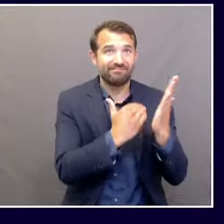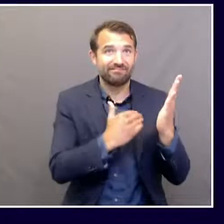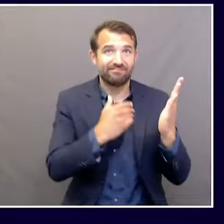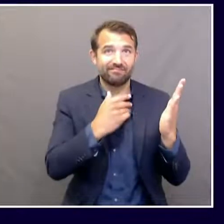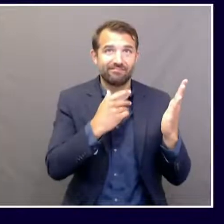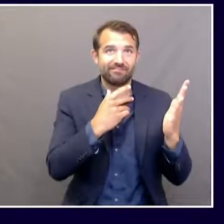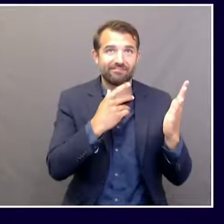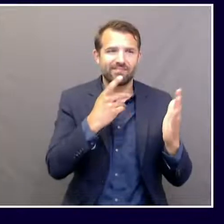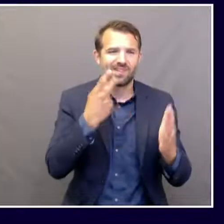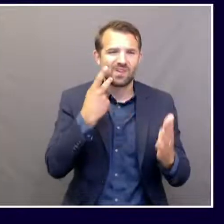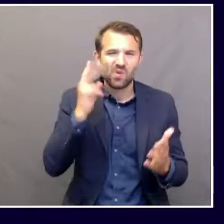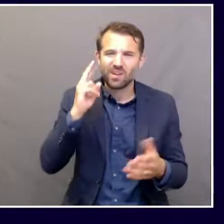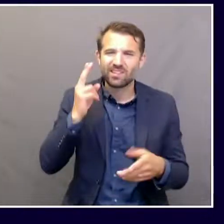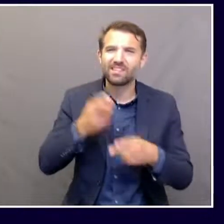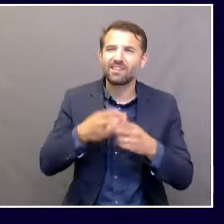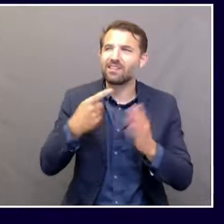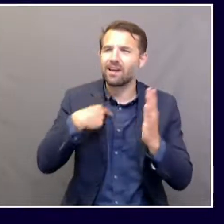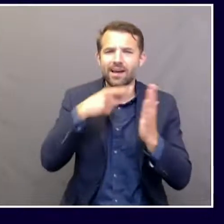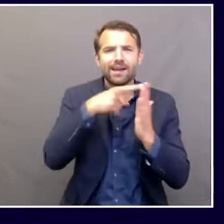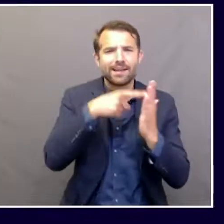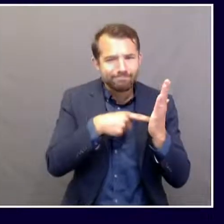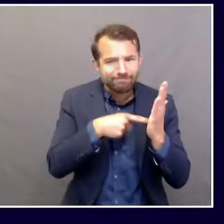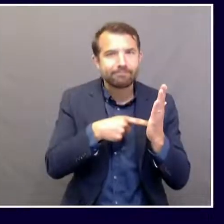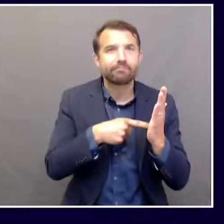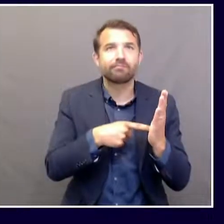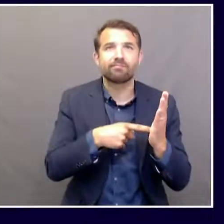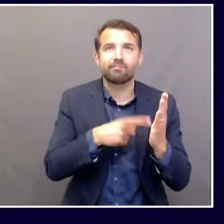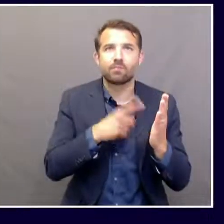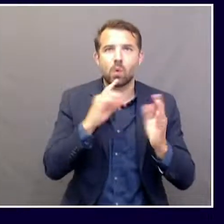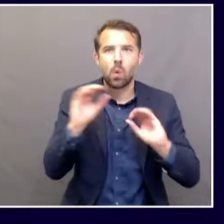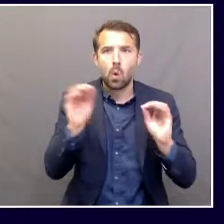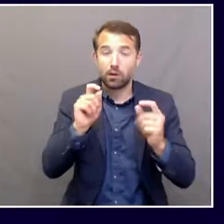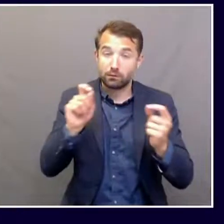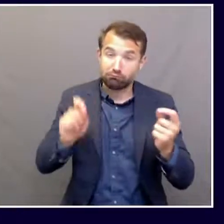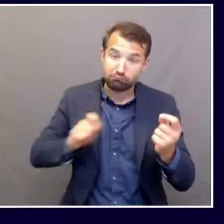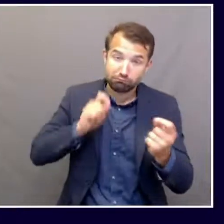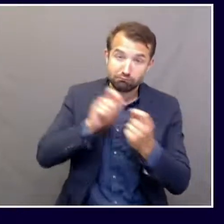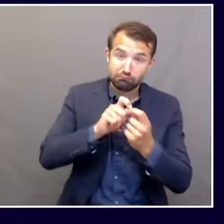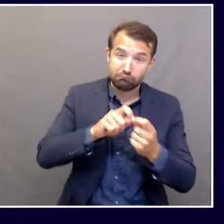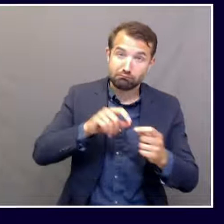days ago. I didn't really see a clear geographic trend or anything of that nature.